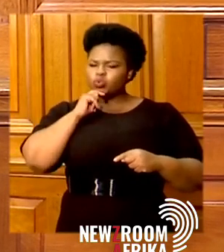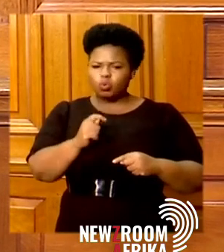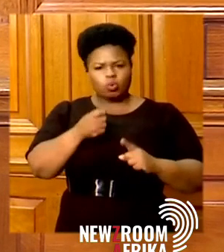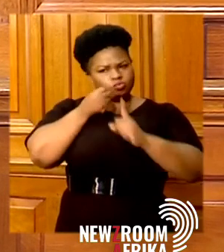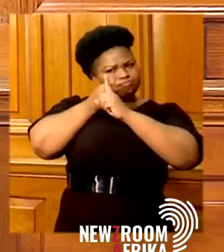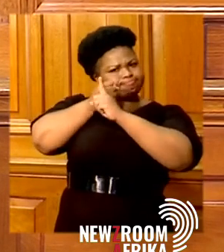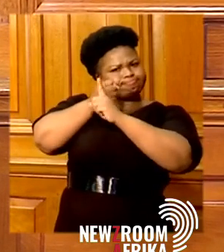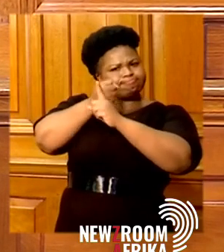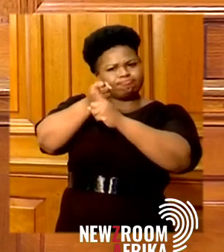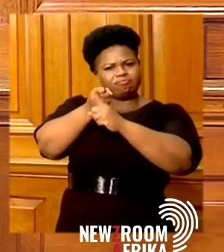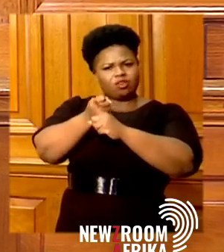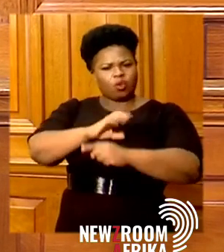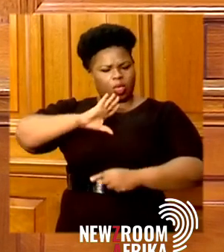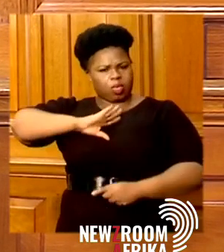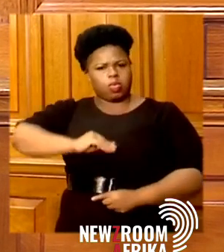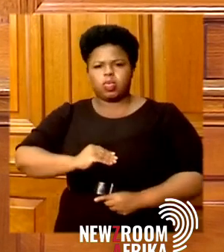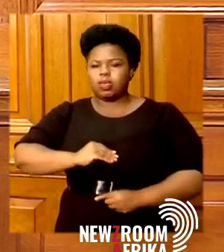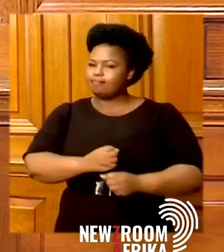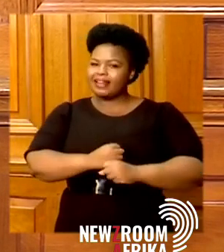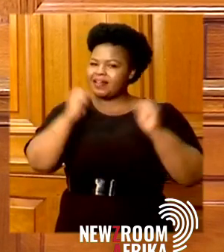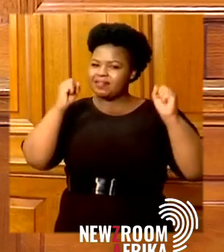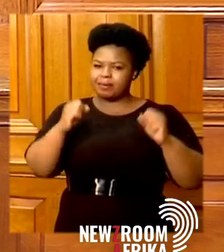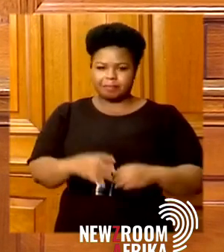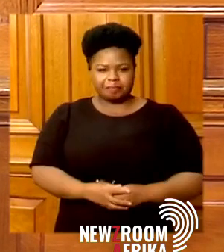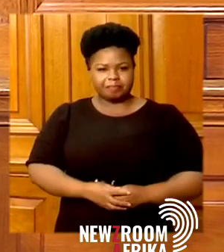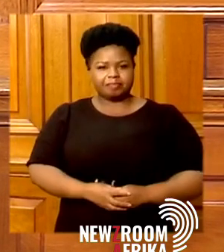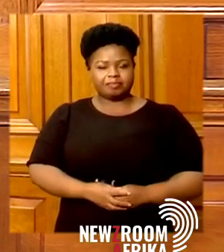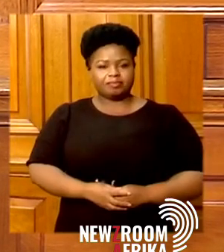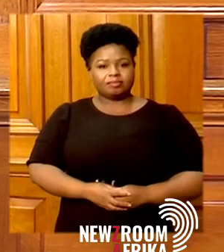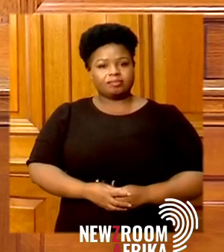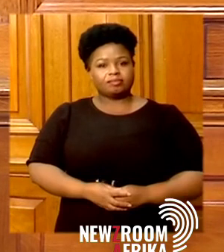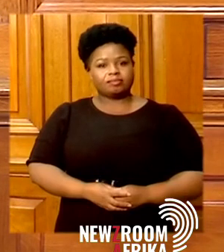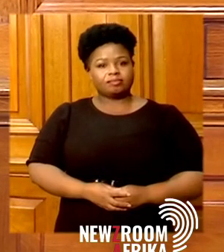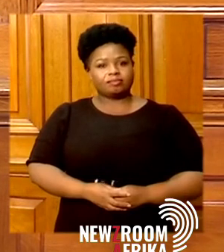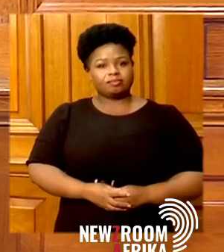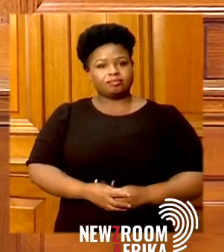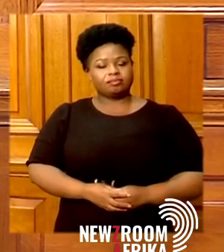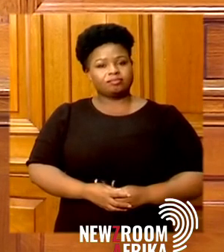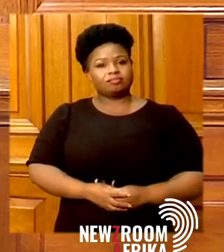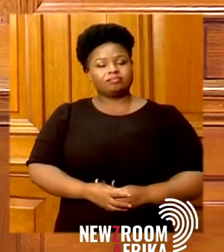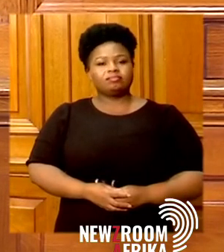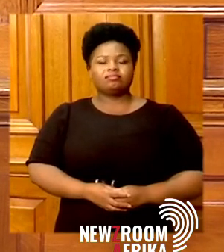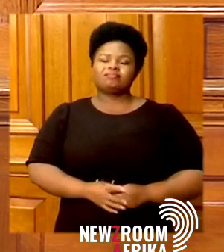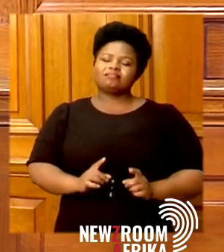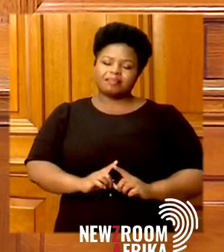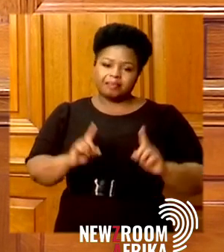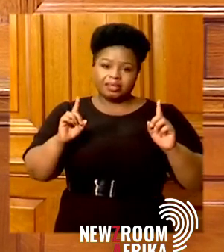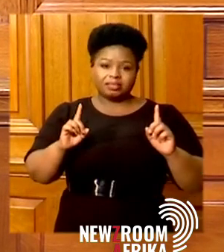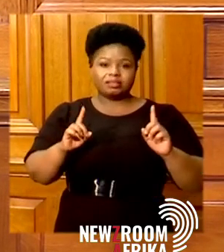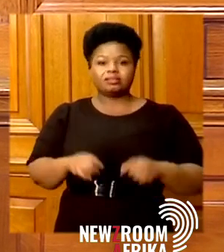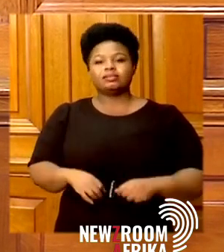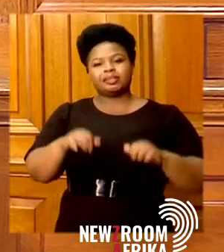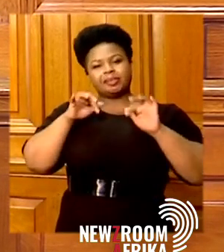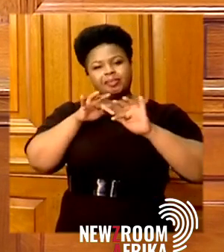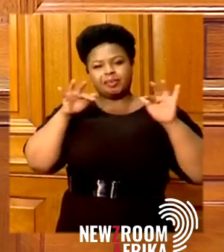as a nation. Our unlikely and uniquely South